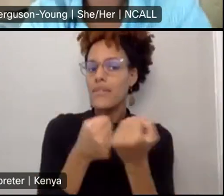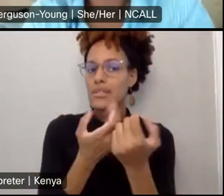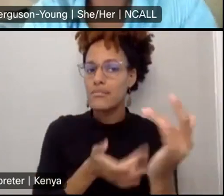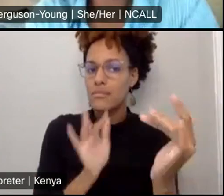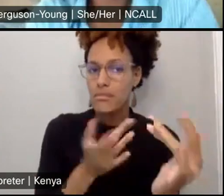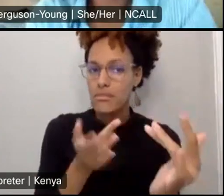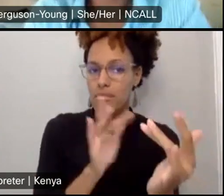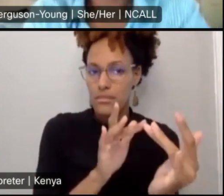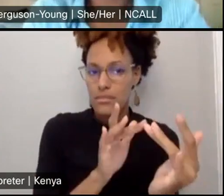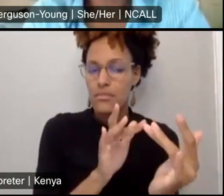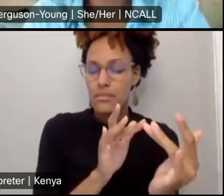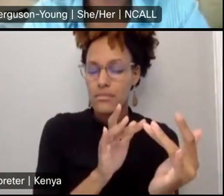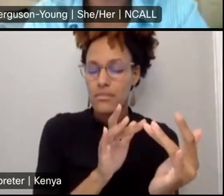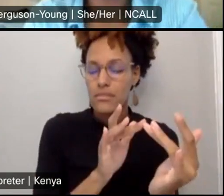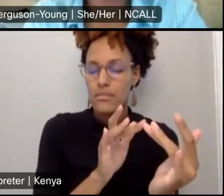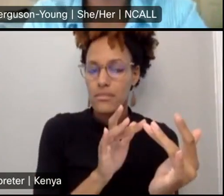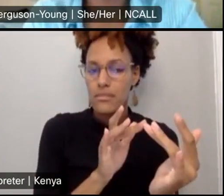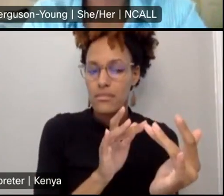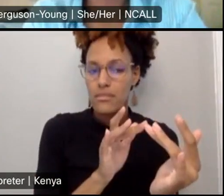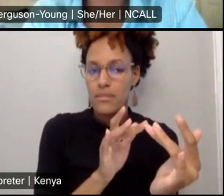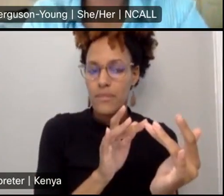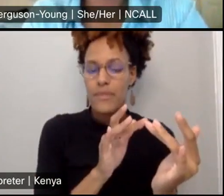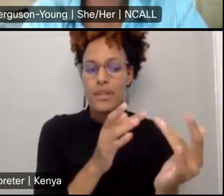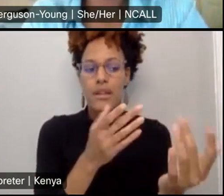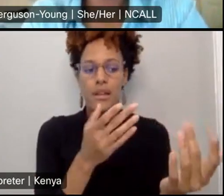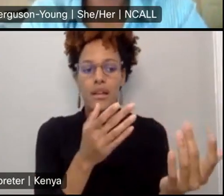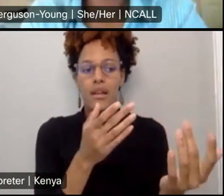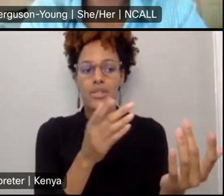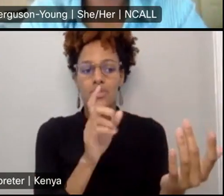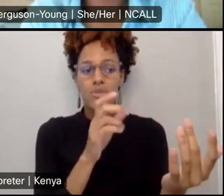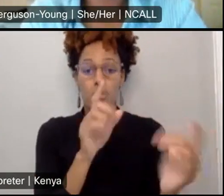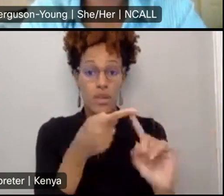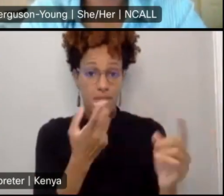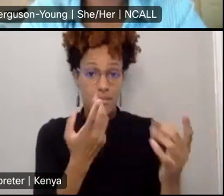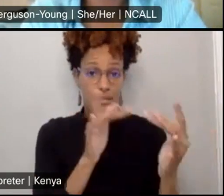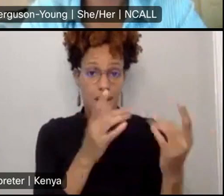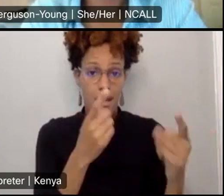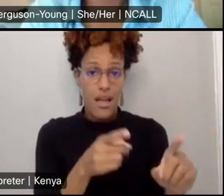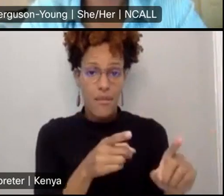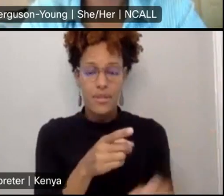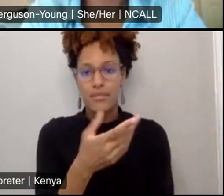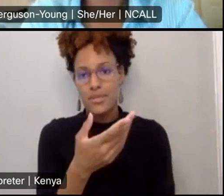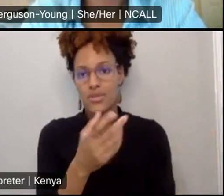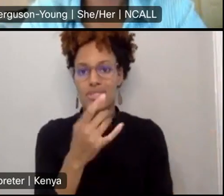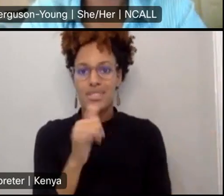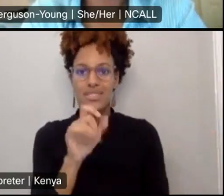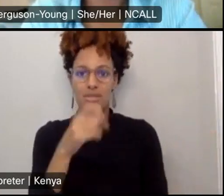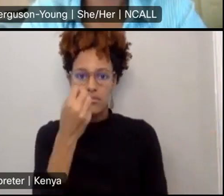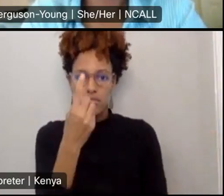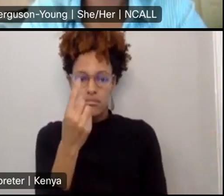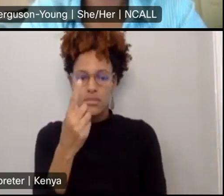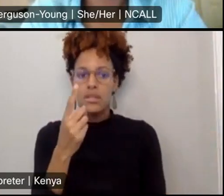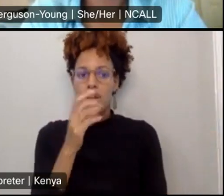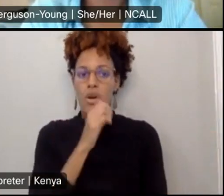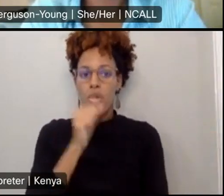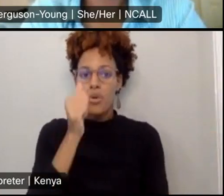that, you know, just because the elders or